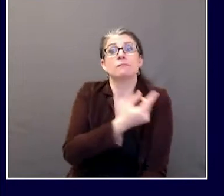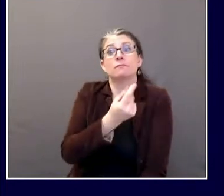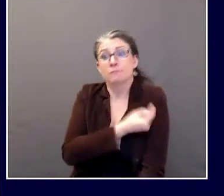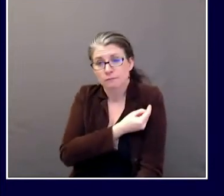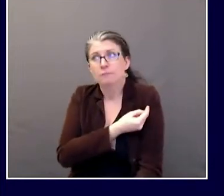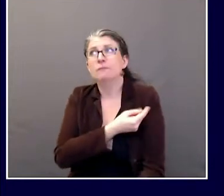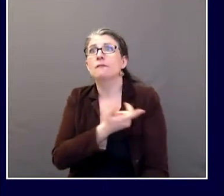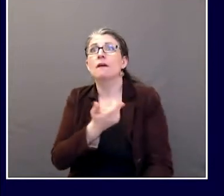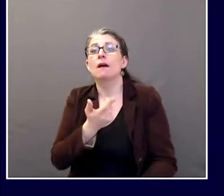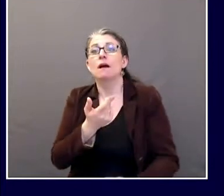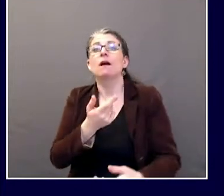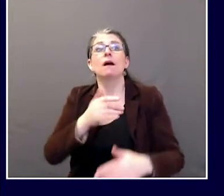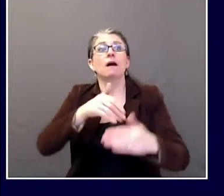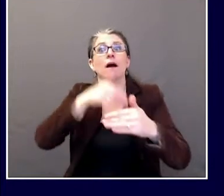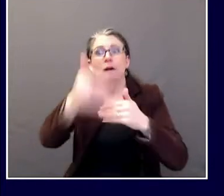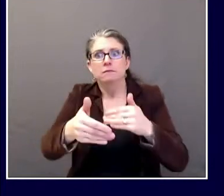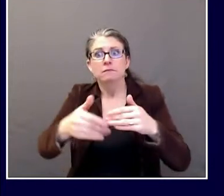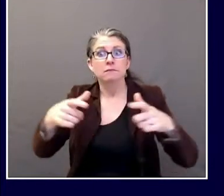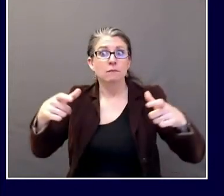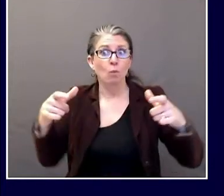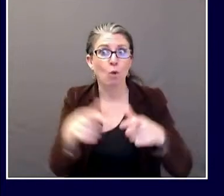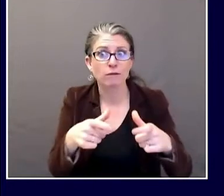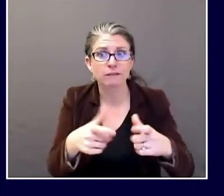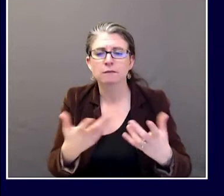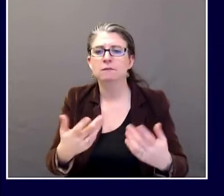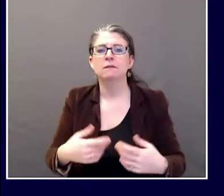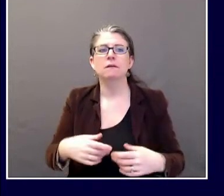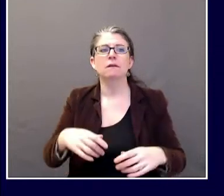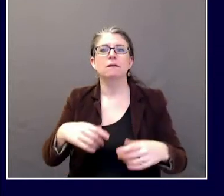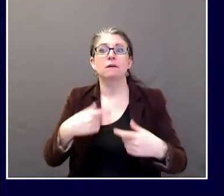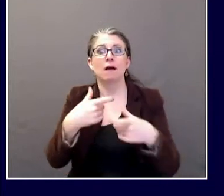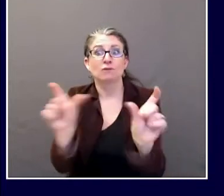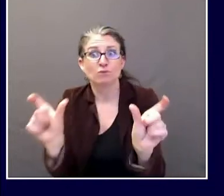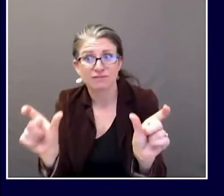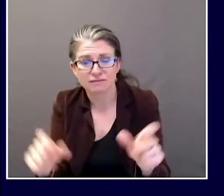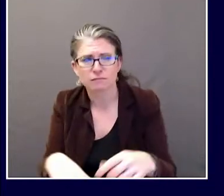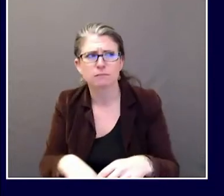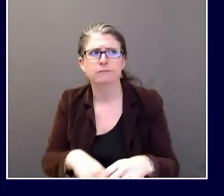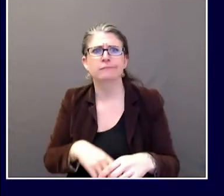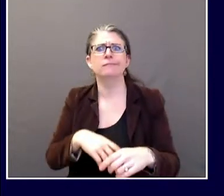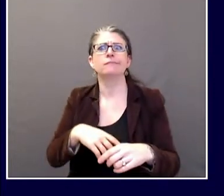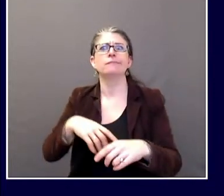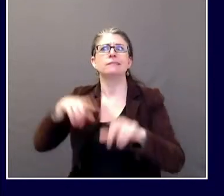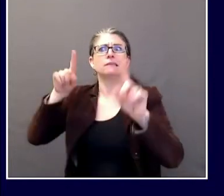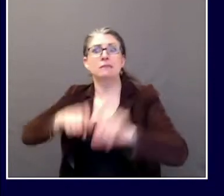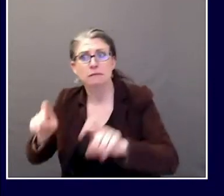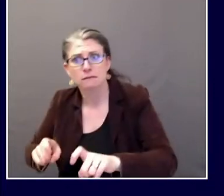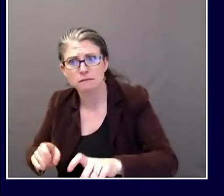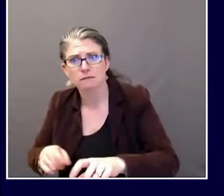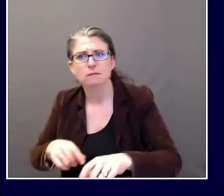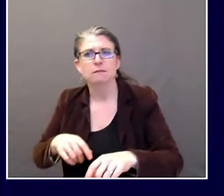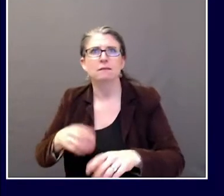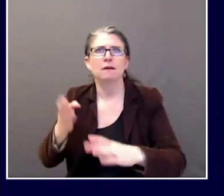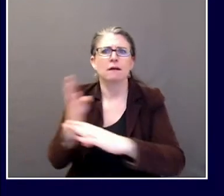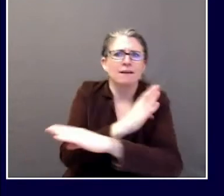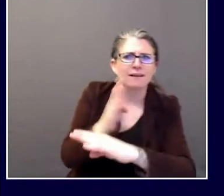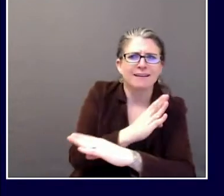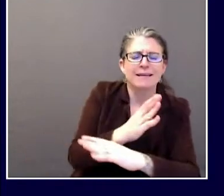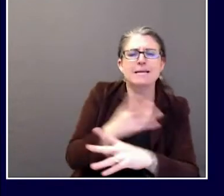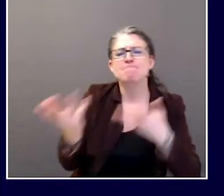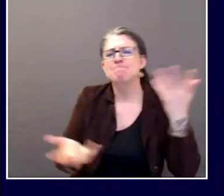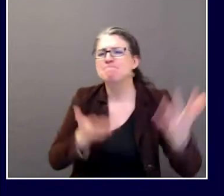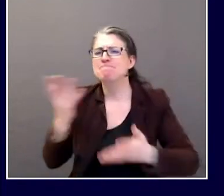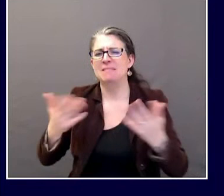question from travel. But as to the travel, there hasn't been any final decisions or determinations. We want to look at the totality of the